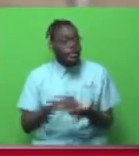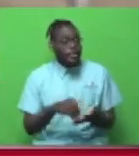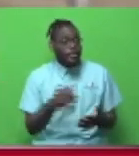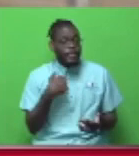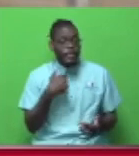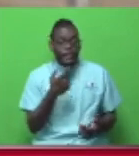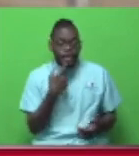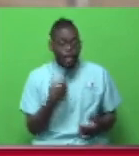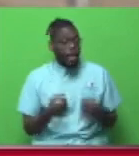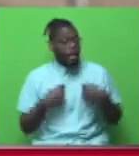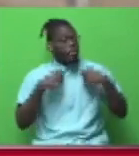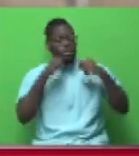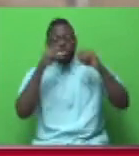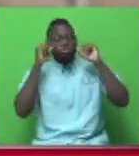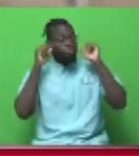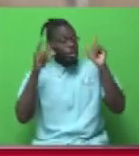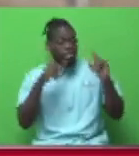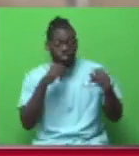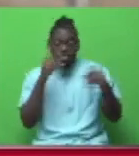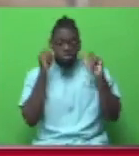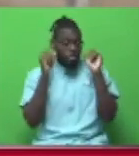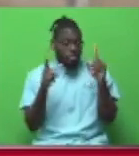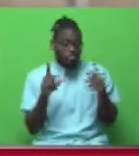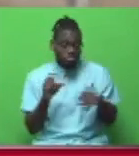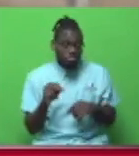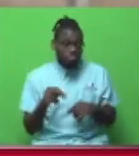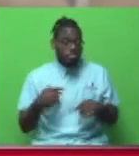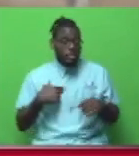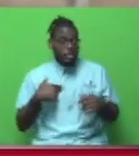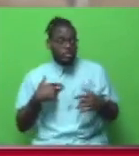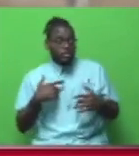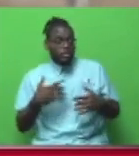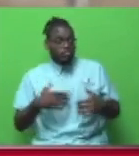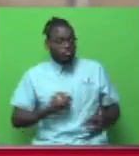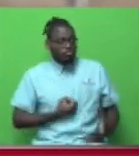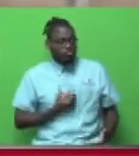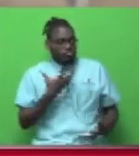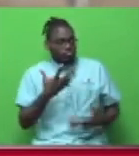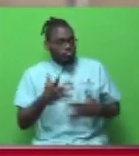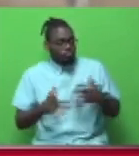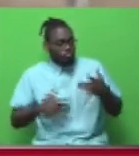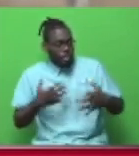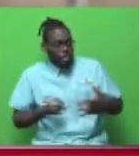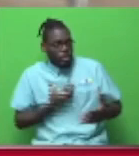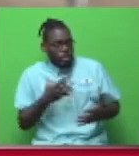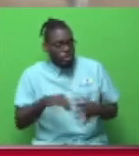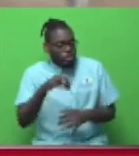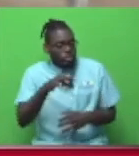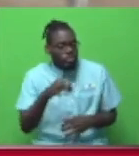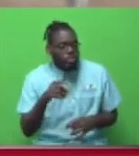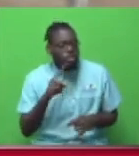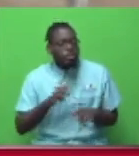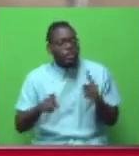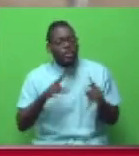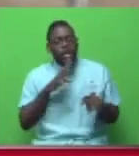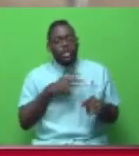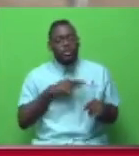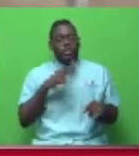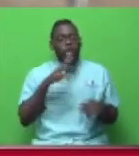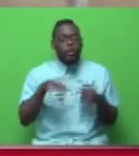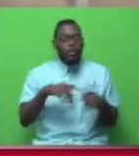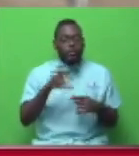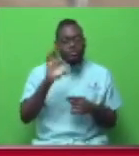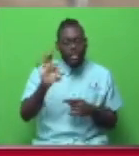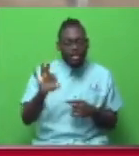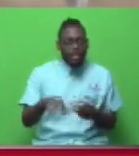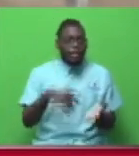taken aback. All the fire and the flame that the senator displayed. I know it was Faris fees, and that would have been the end of the